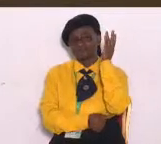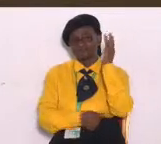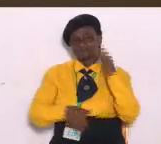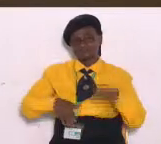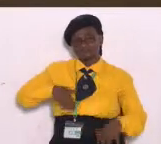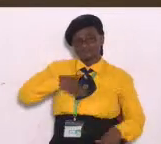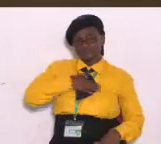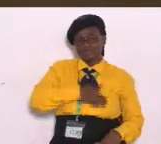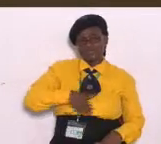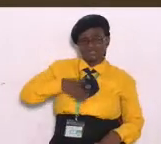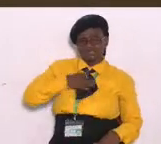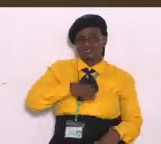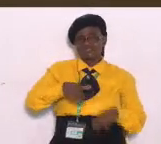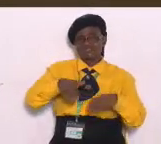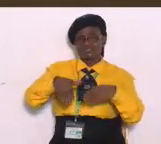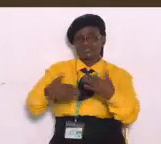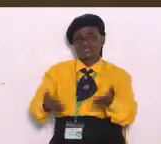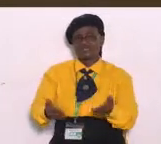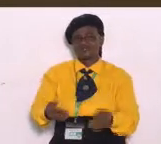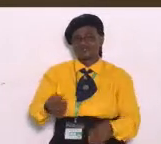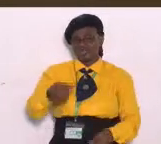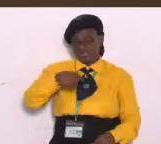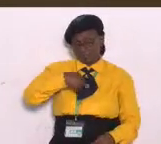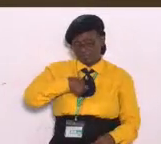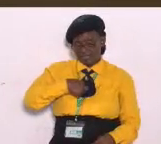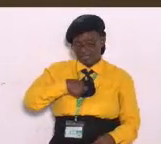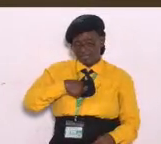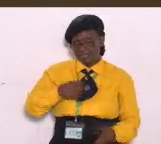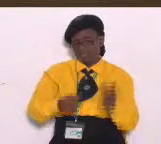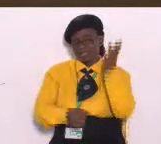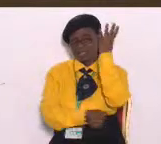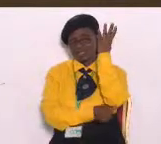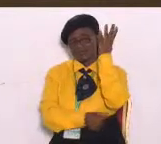Please give me Abraham's blessings.